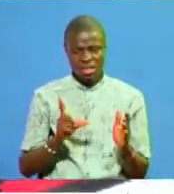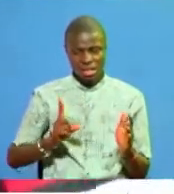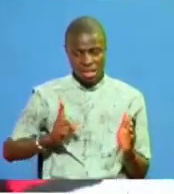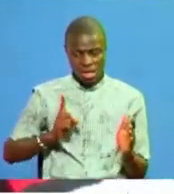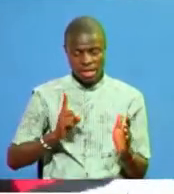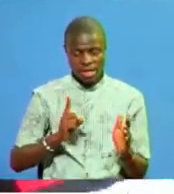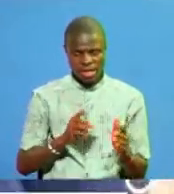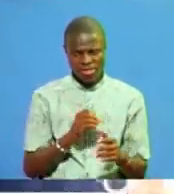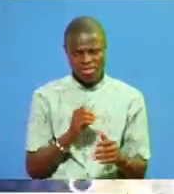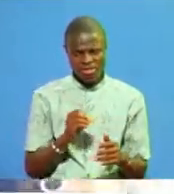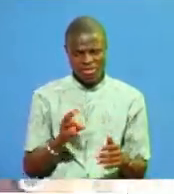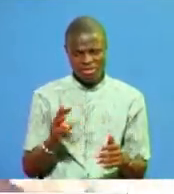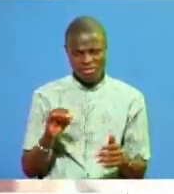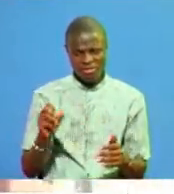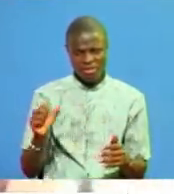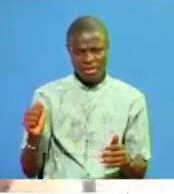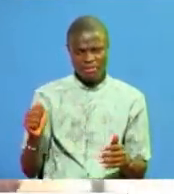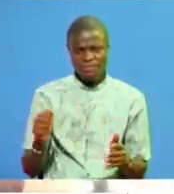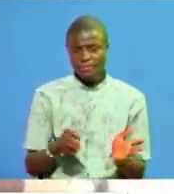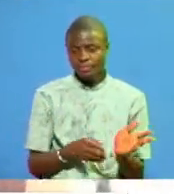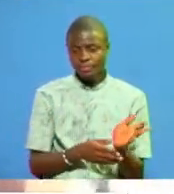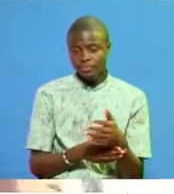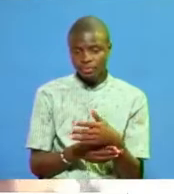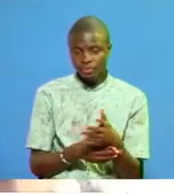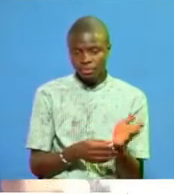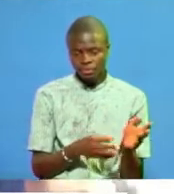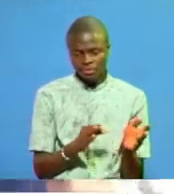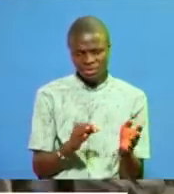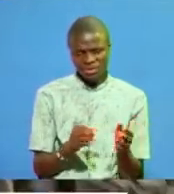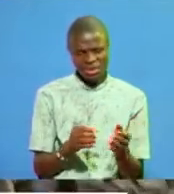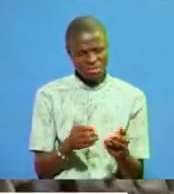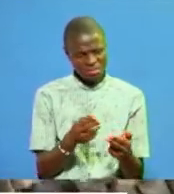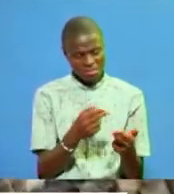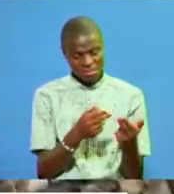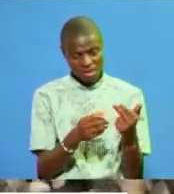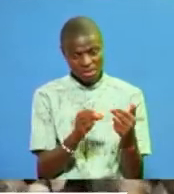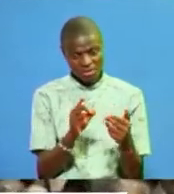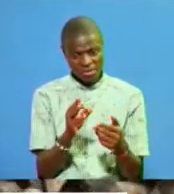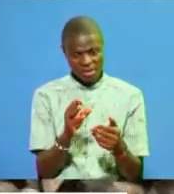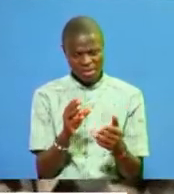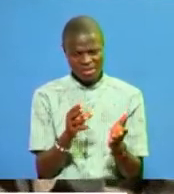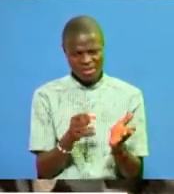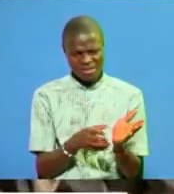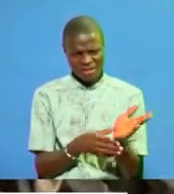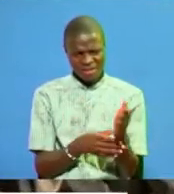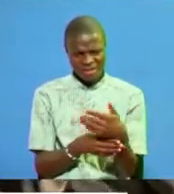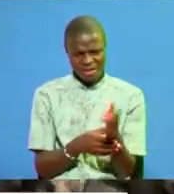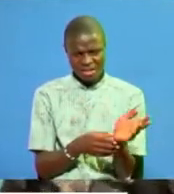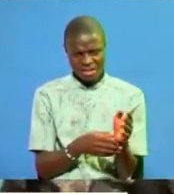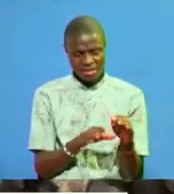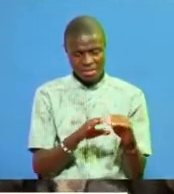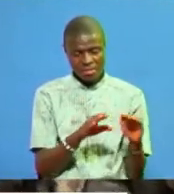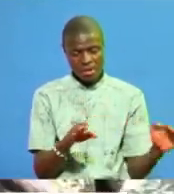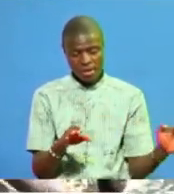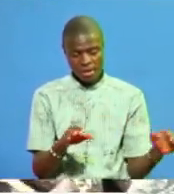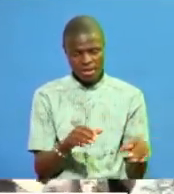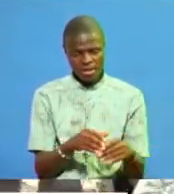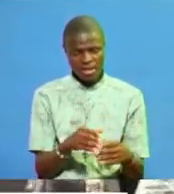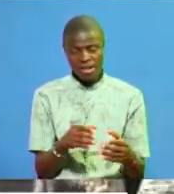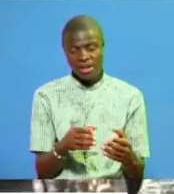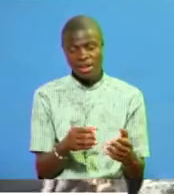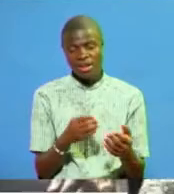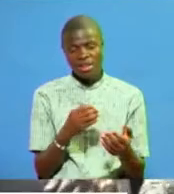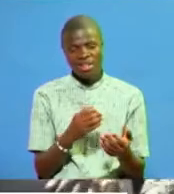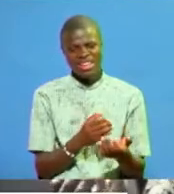thanked the county government of Migori for establishing a fish market at Marindi. Florence encouraged those who are carrying on with their